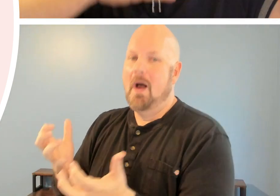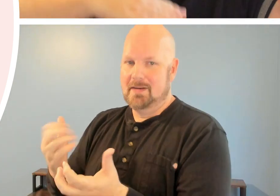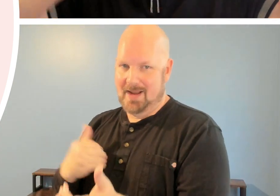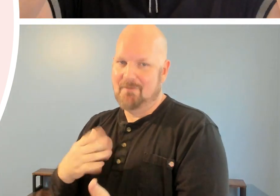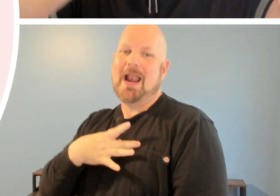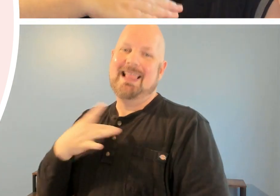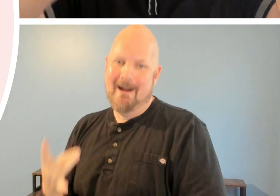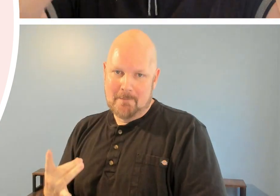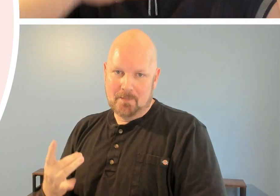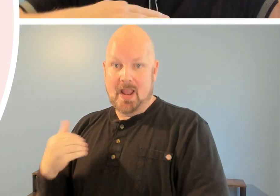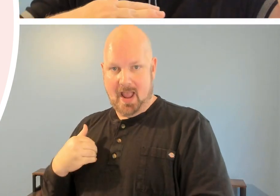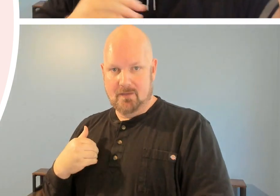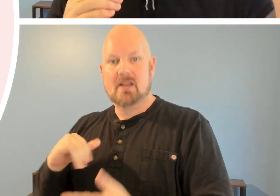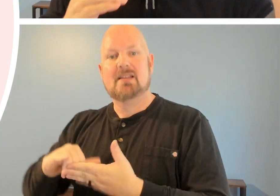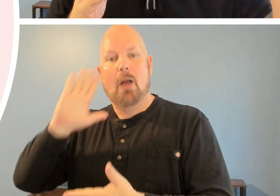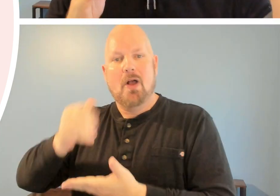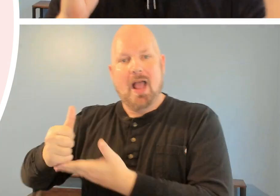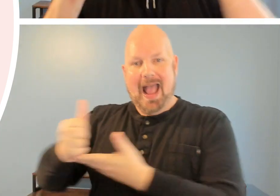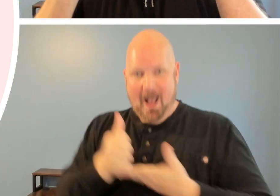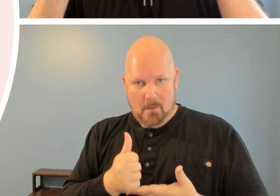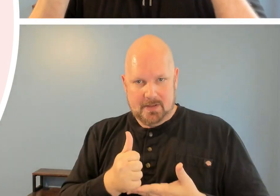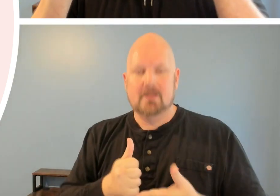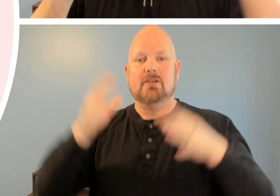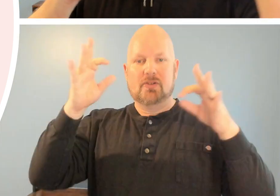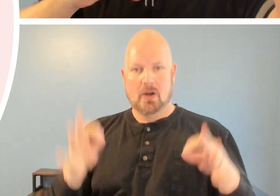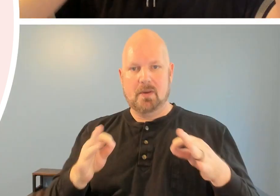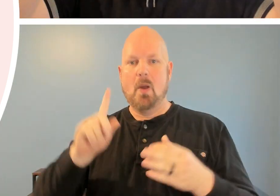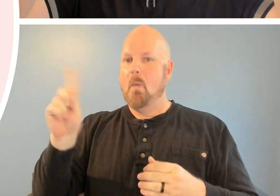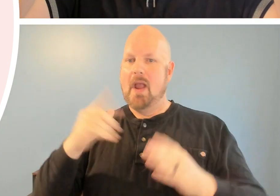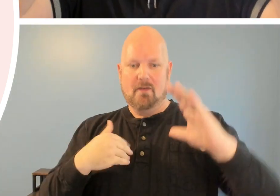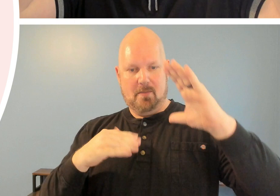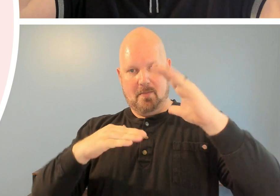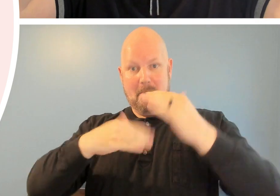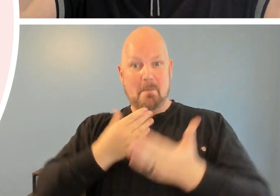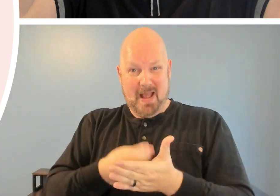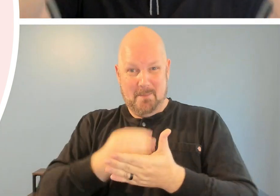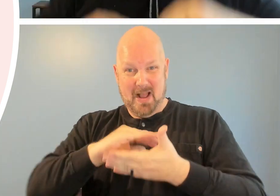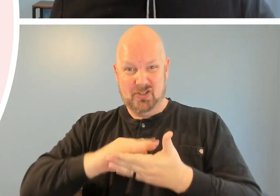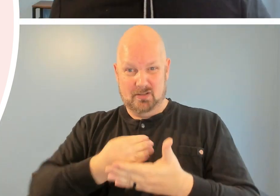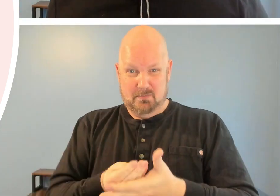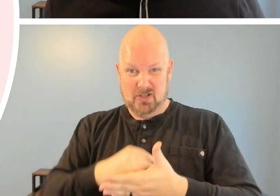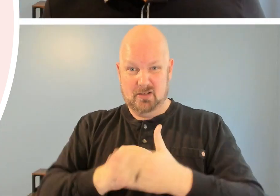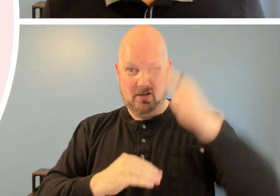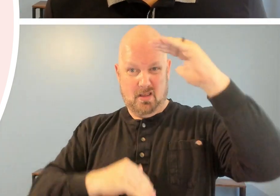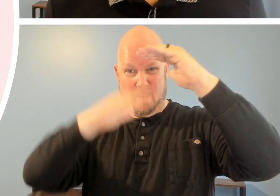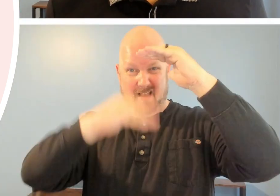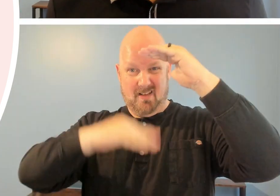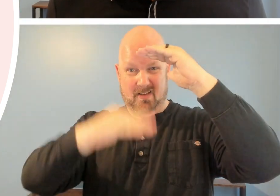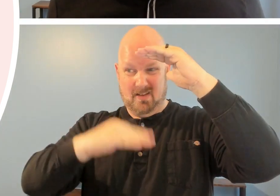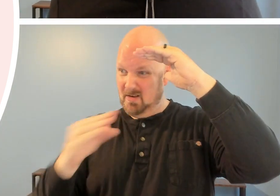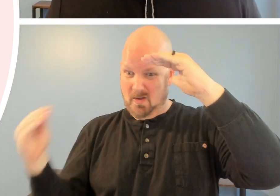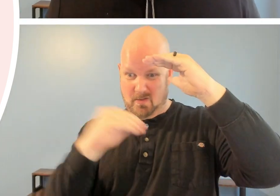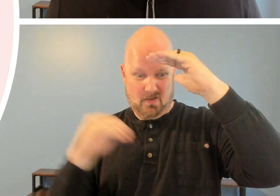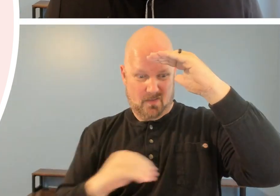where in my budget does that line up, right? If I'm getting everything, I love this house and it has everything I want, but it's at the top of my budget, life's going to change